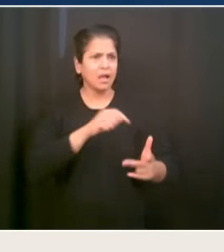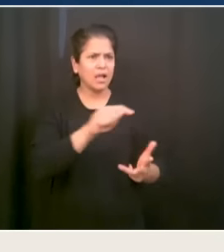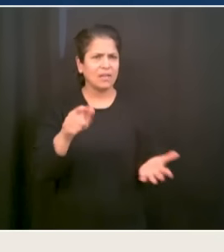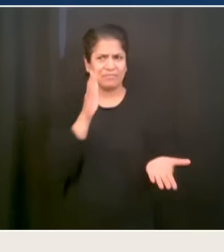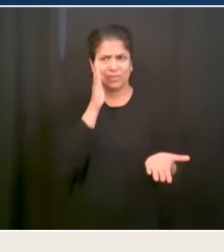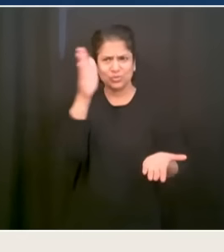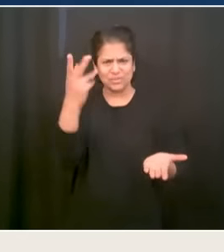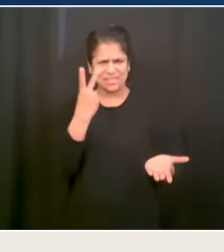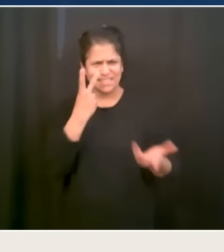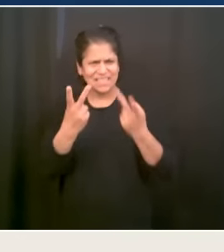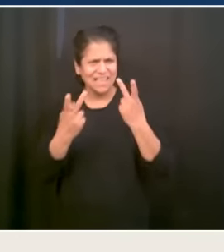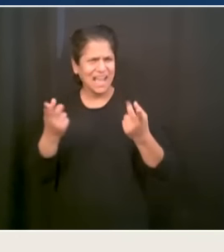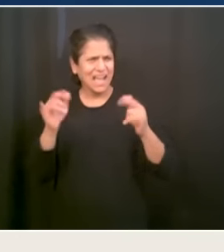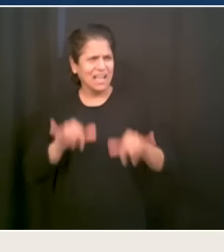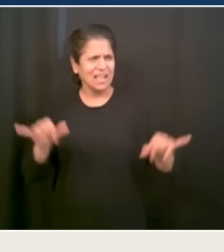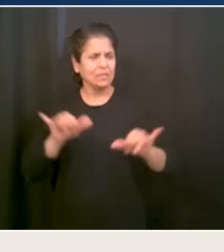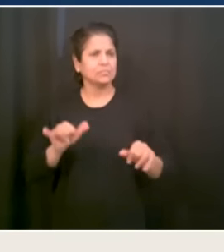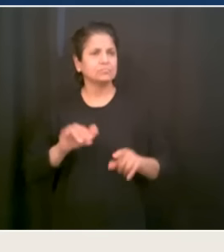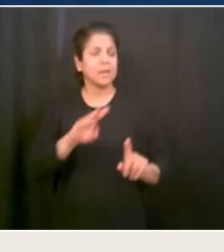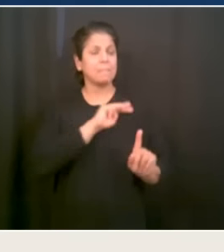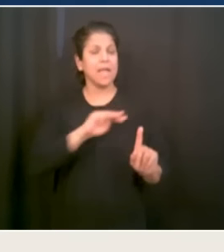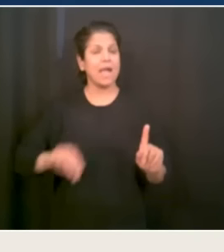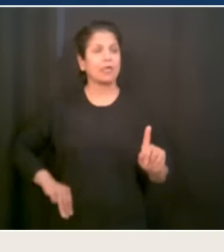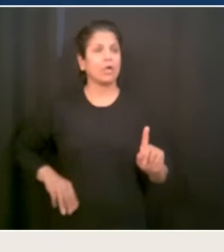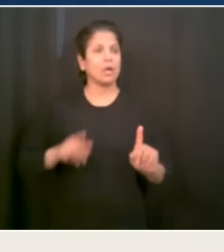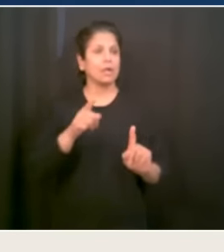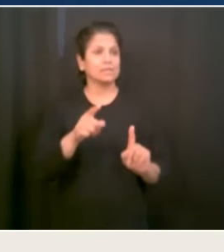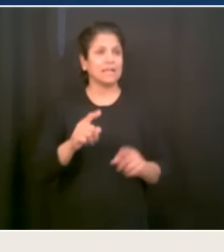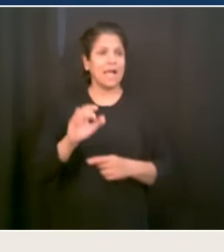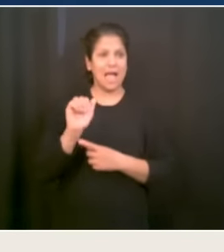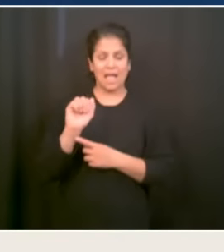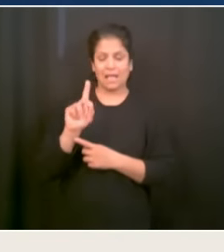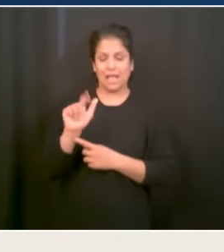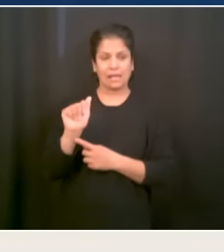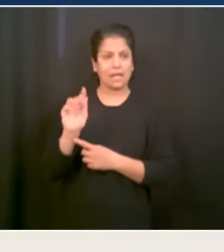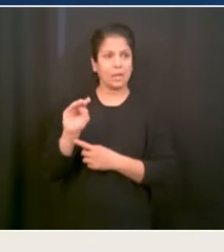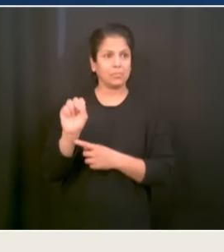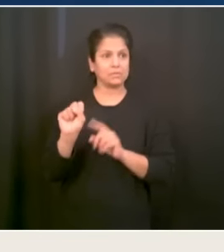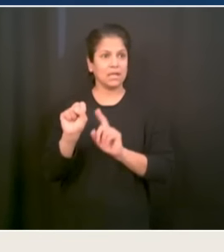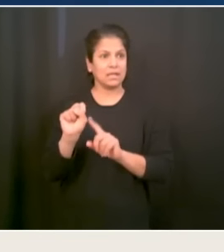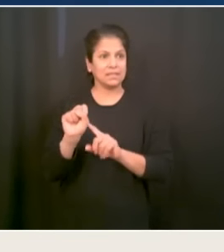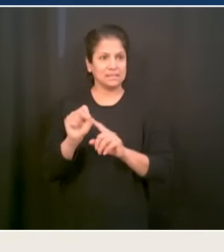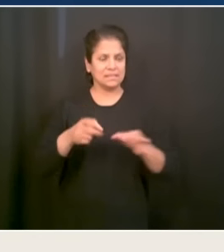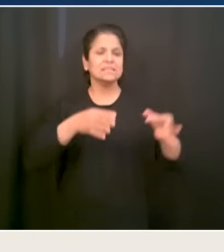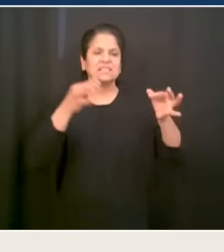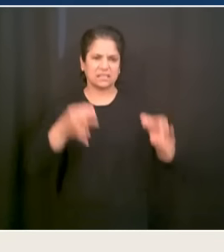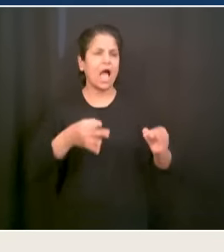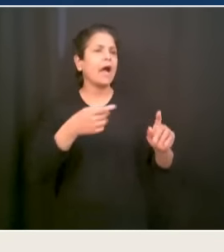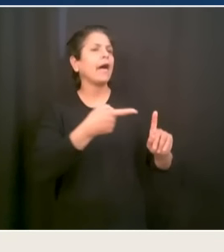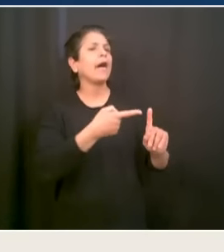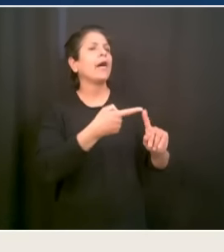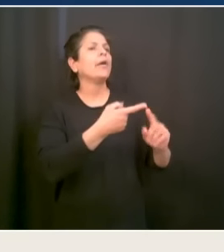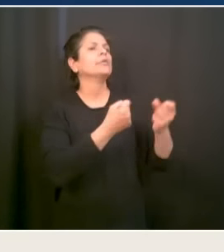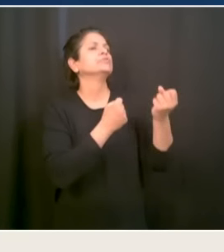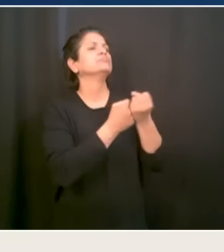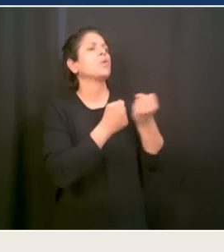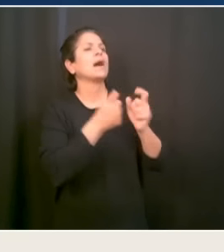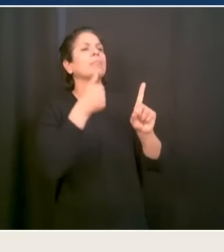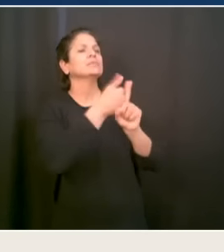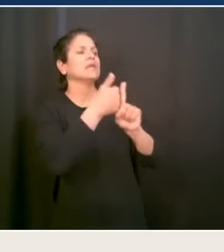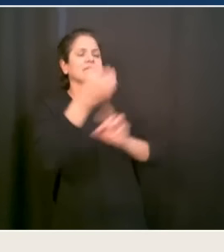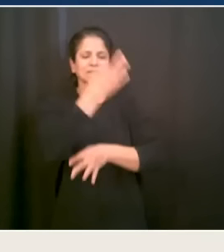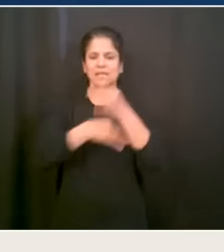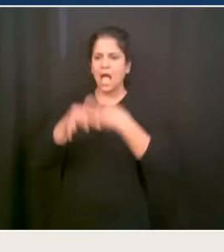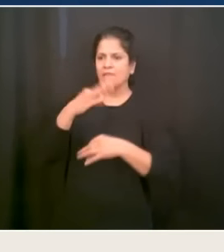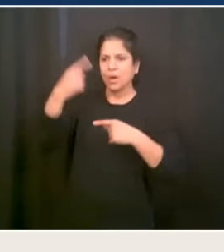end, Mayor Adams chose political self-preservation over fiscal responsibility. This is not just bad governance, it